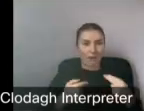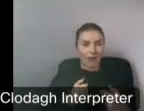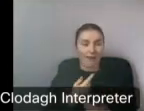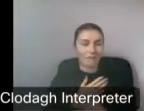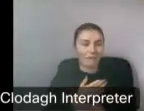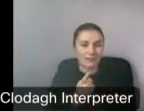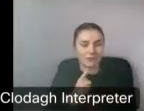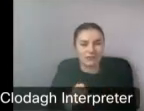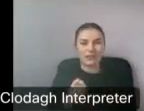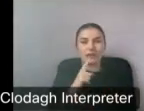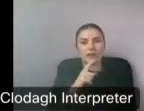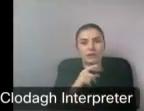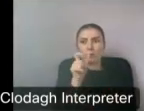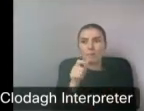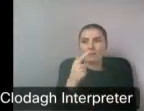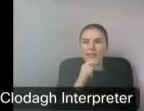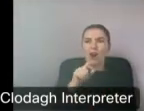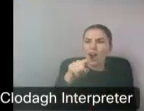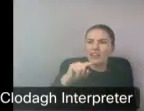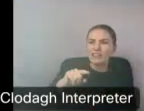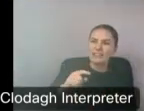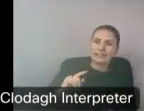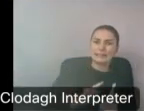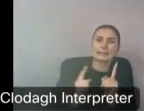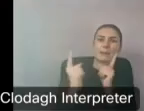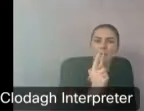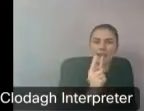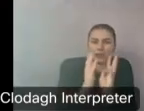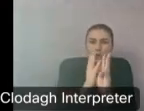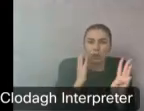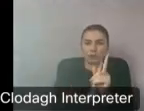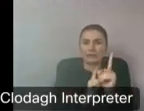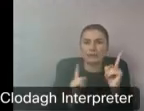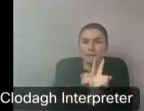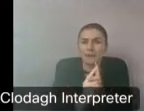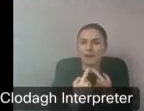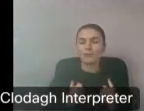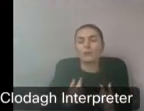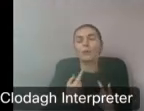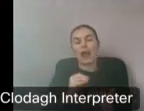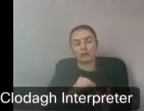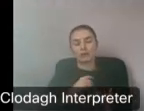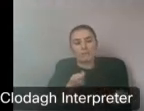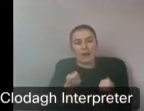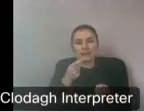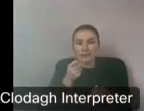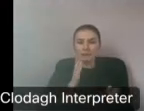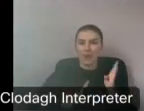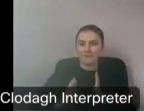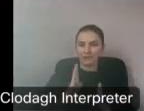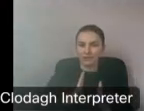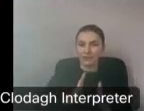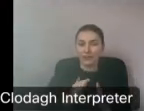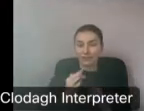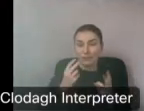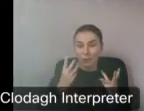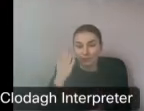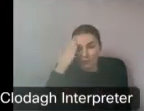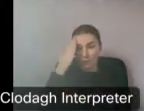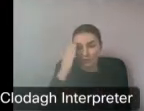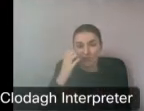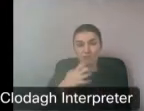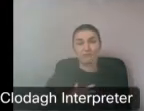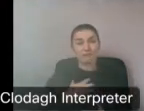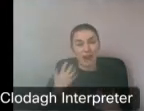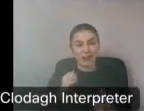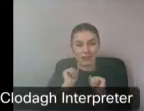he's skipping me in the queue, and they go up and they're really angry. And we have to manage these behaviors every day. I mean, if you want to know the rage that they experience, when